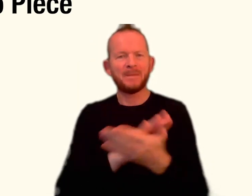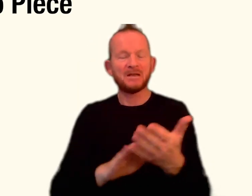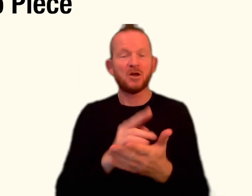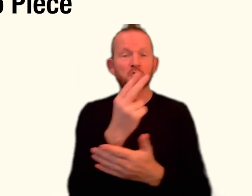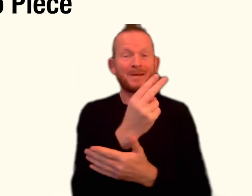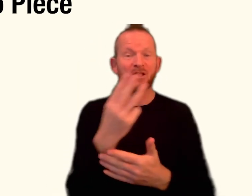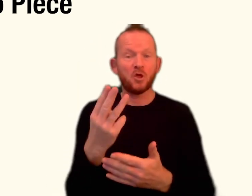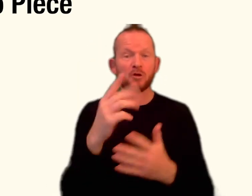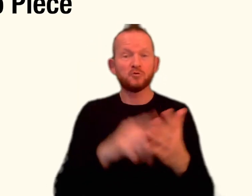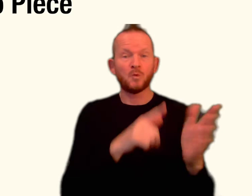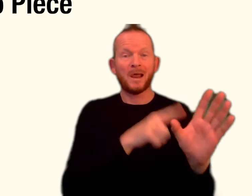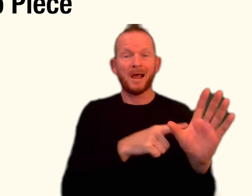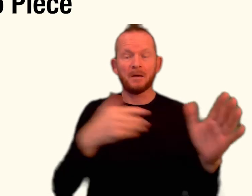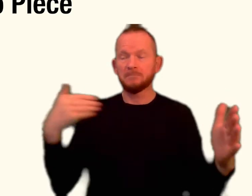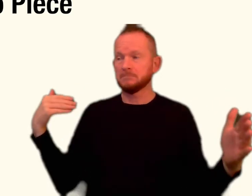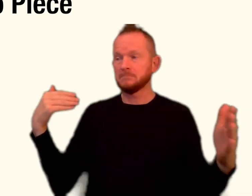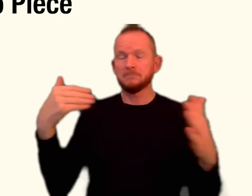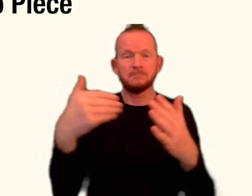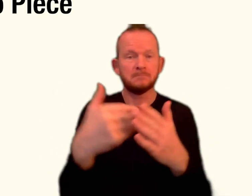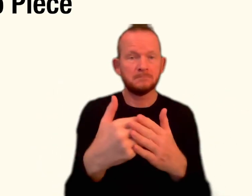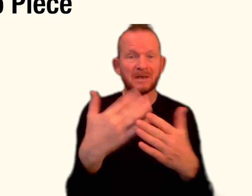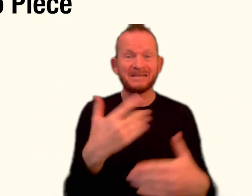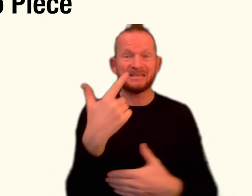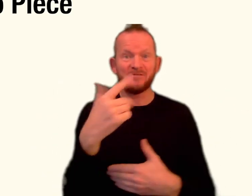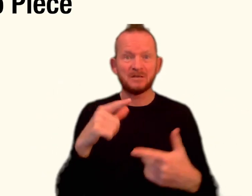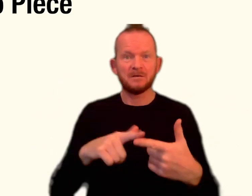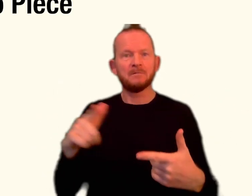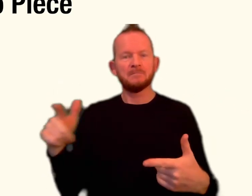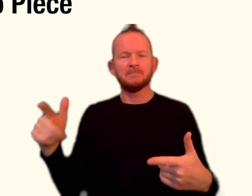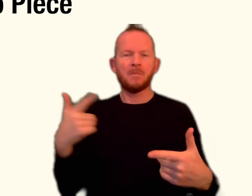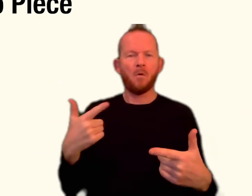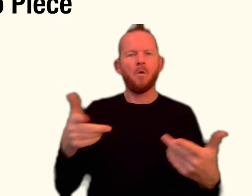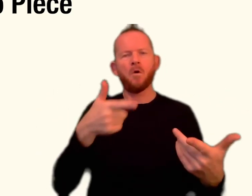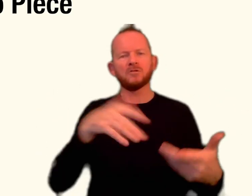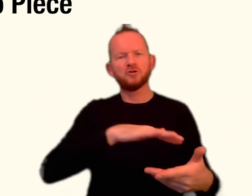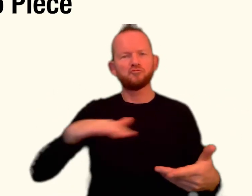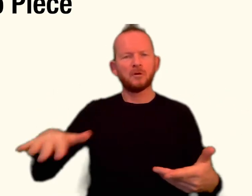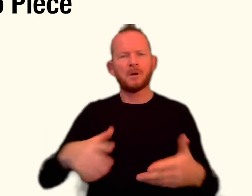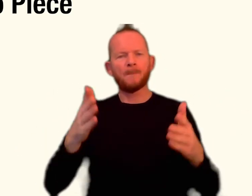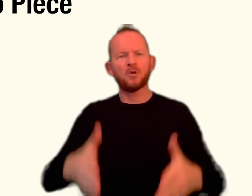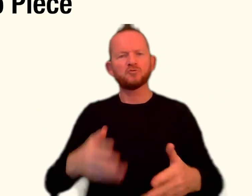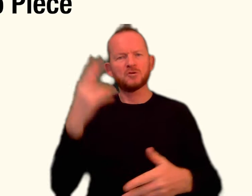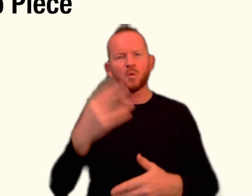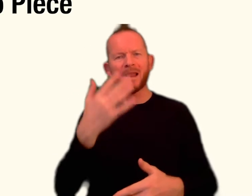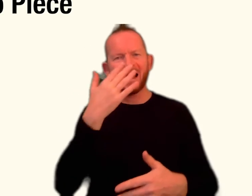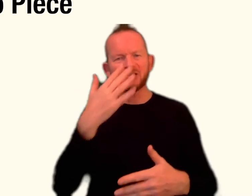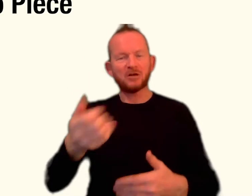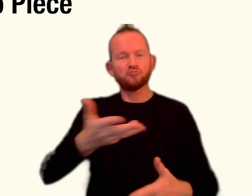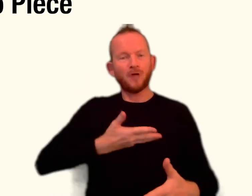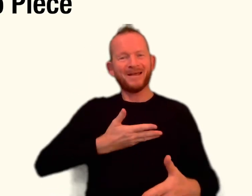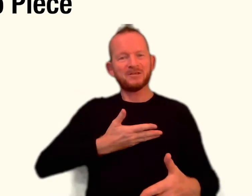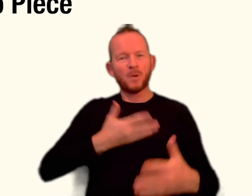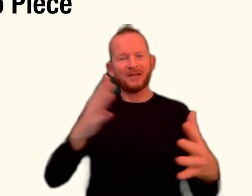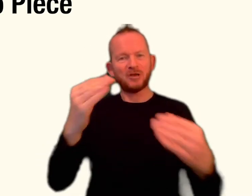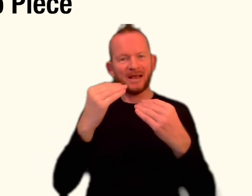July 1970, all children of compulsory school age had a right to an education. We do not use the term